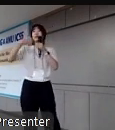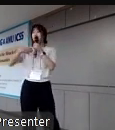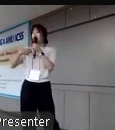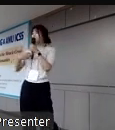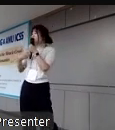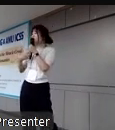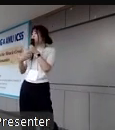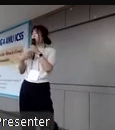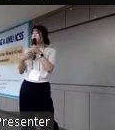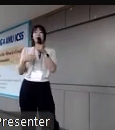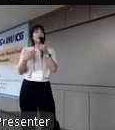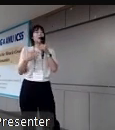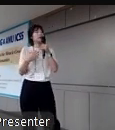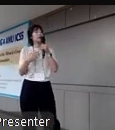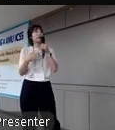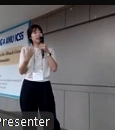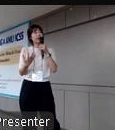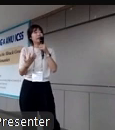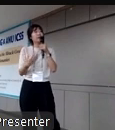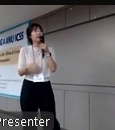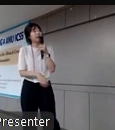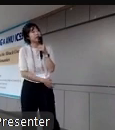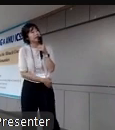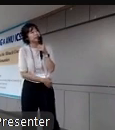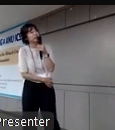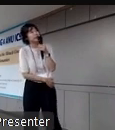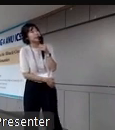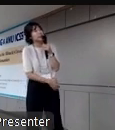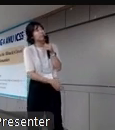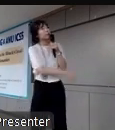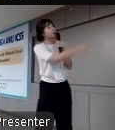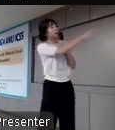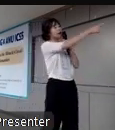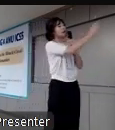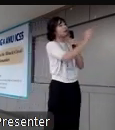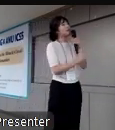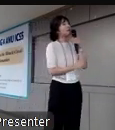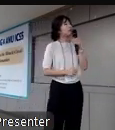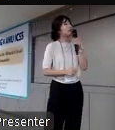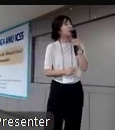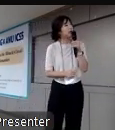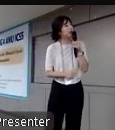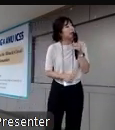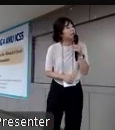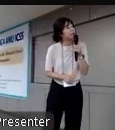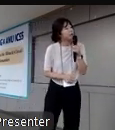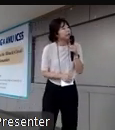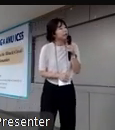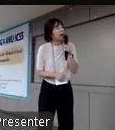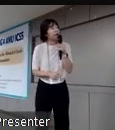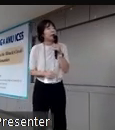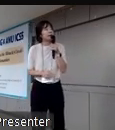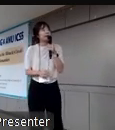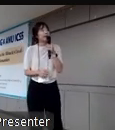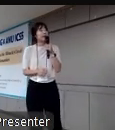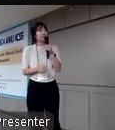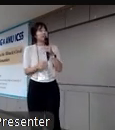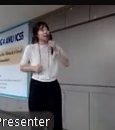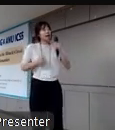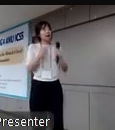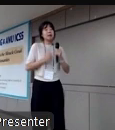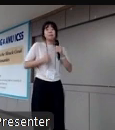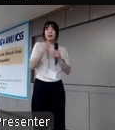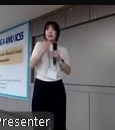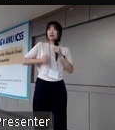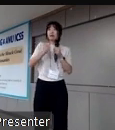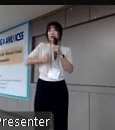incorporate depictions to our assertive content. So for example, in 53, if I say I ran like this, and